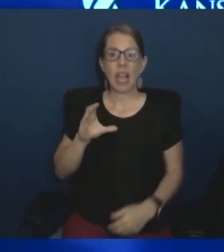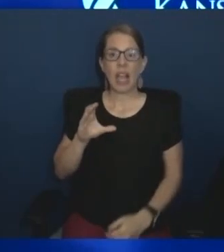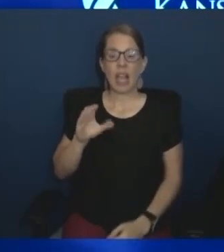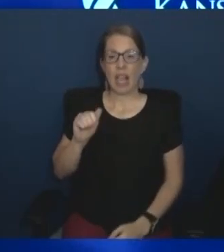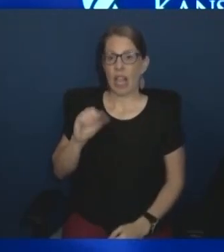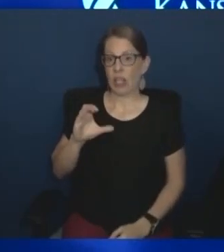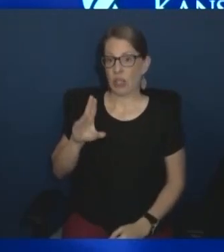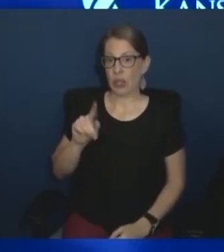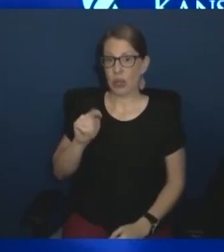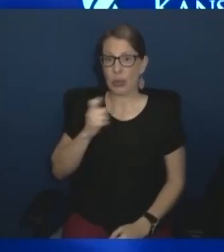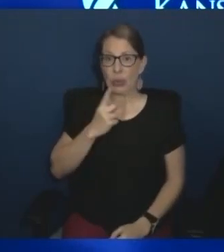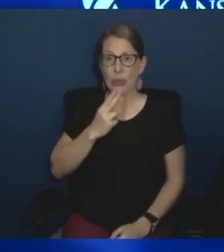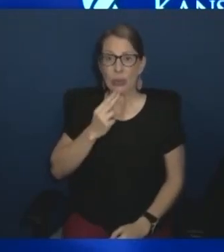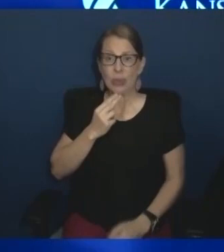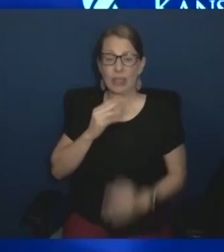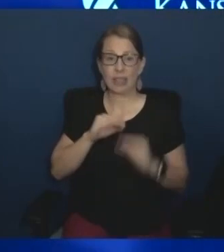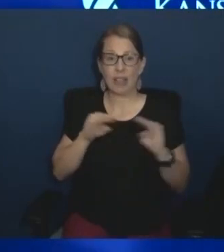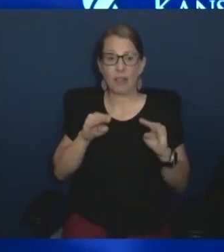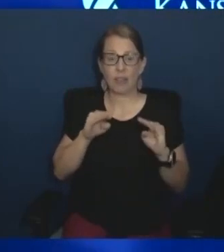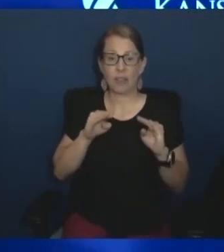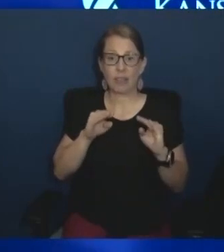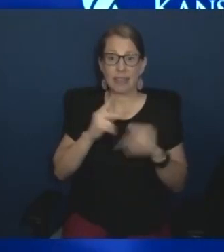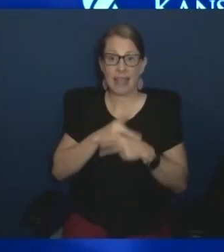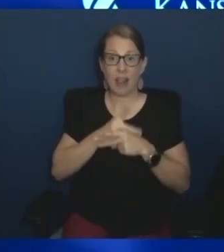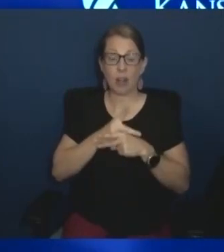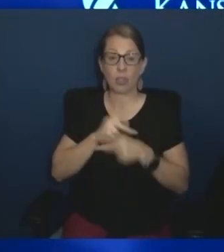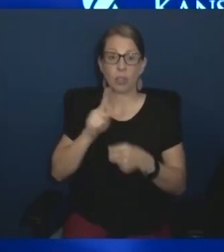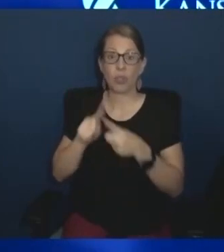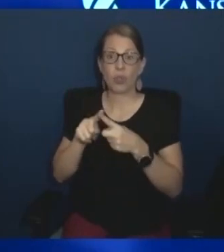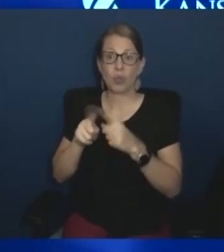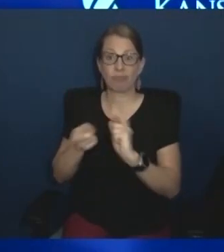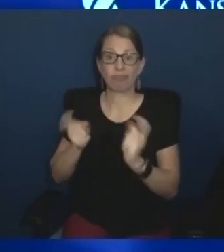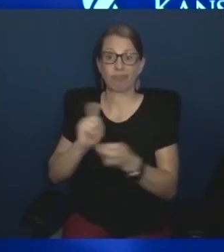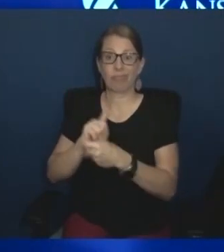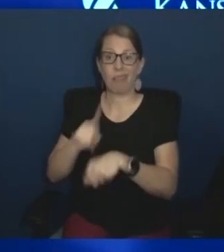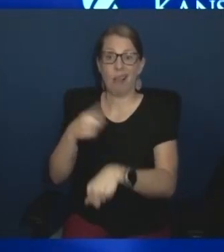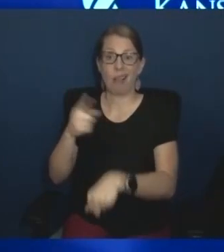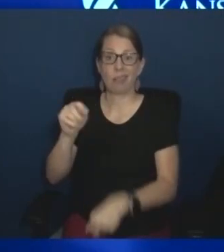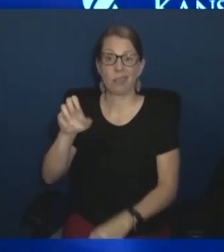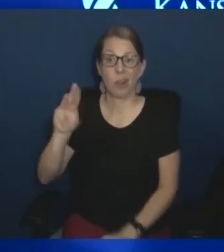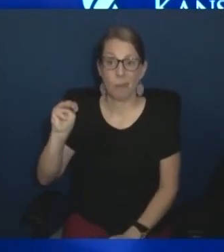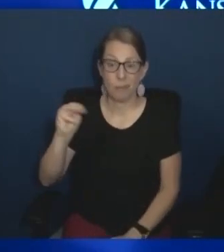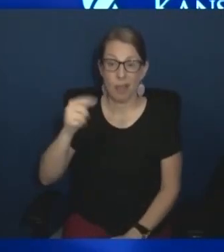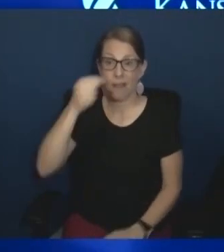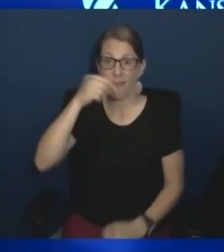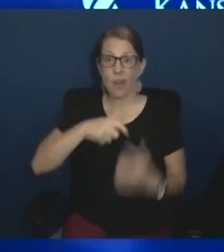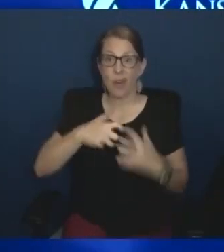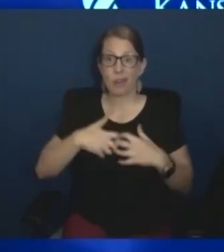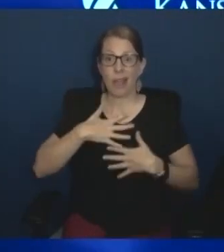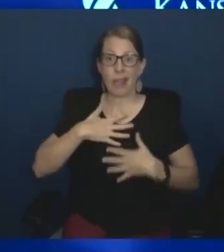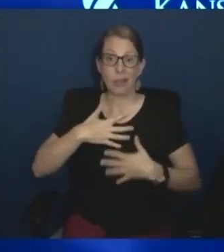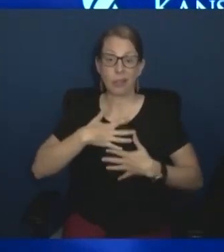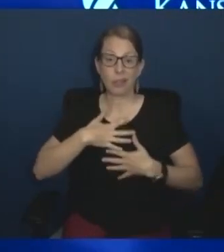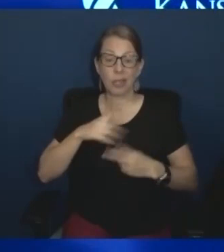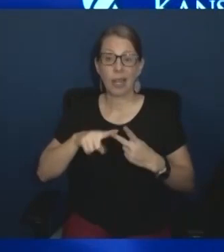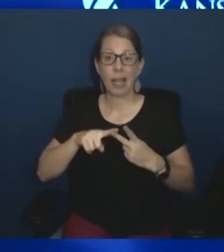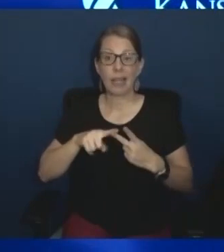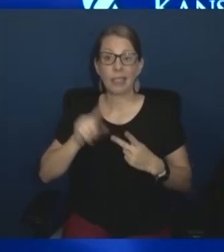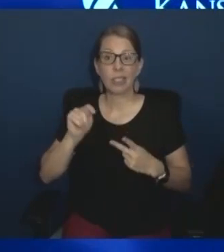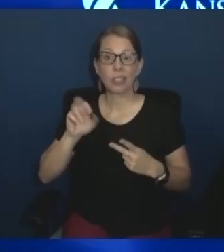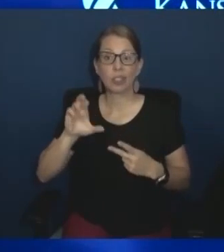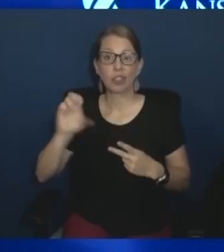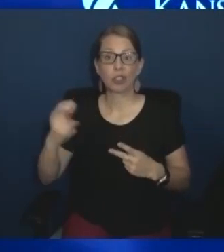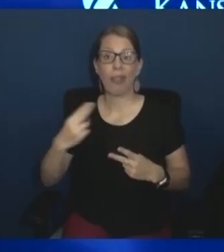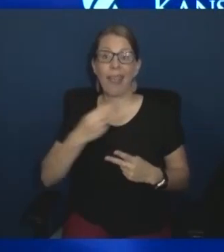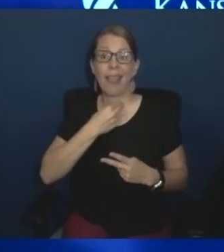kind of a little bit long term and weaning of the ventilator and weaning of the trach. Because once as